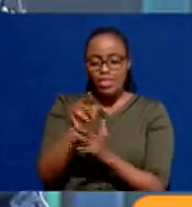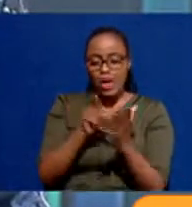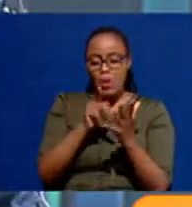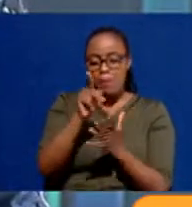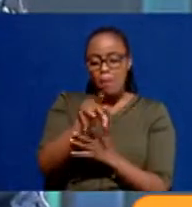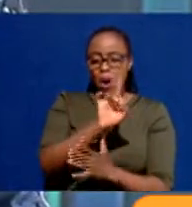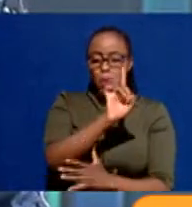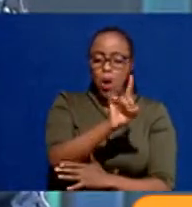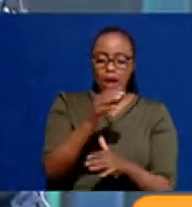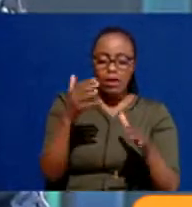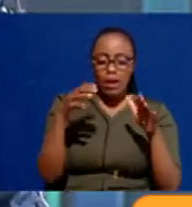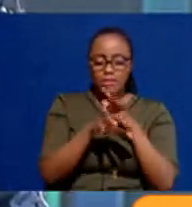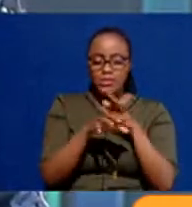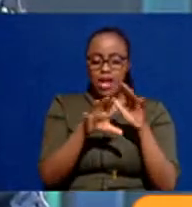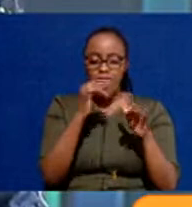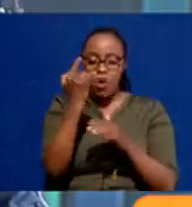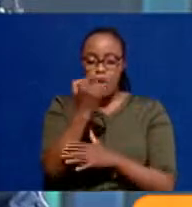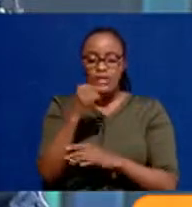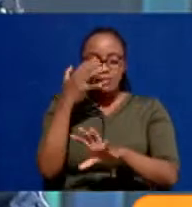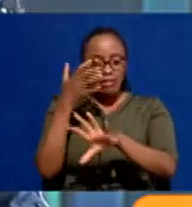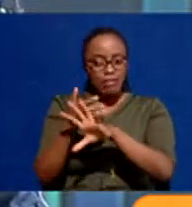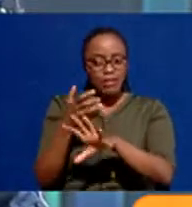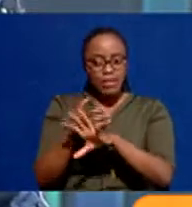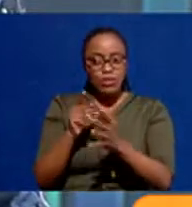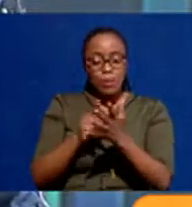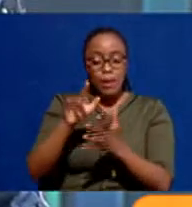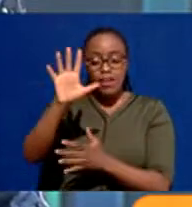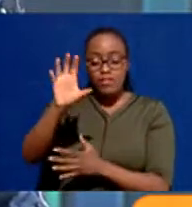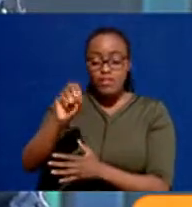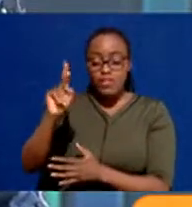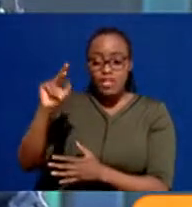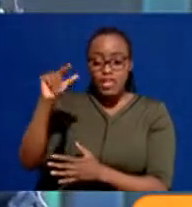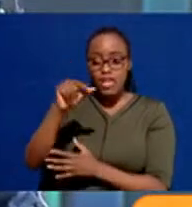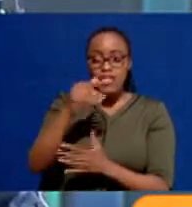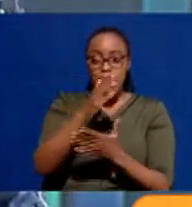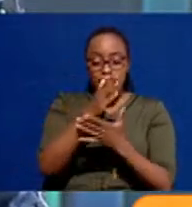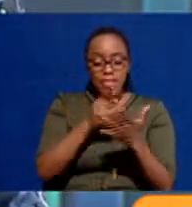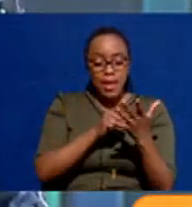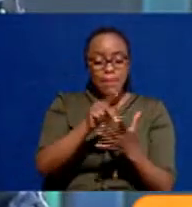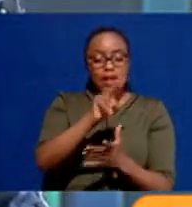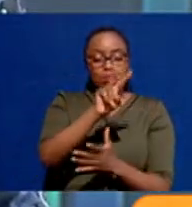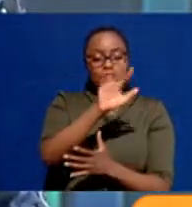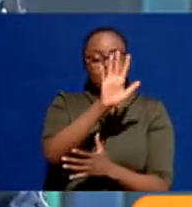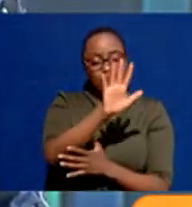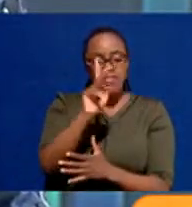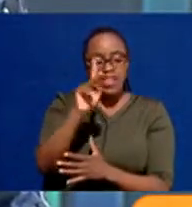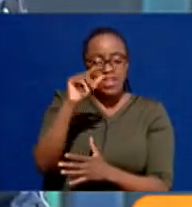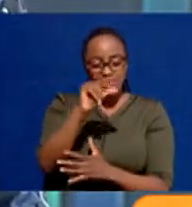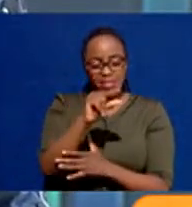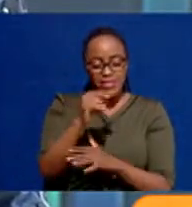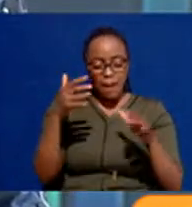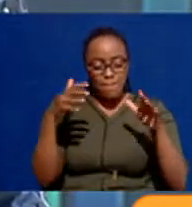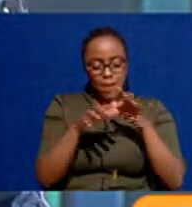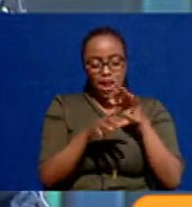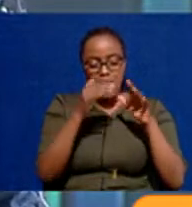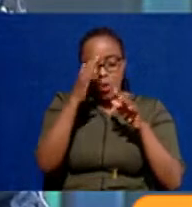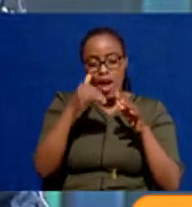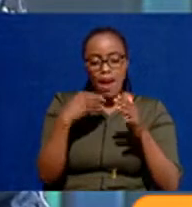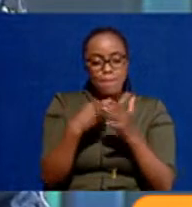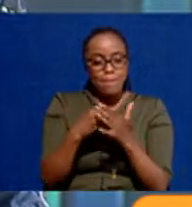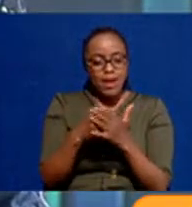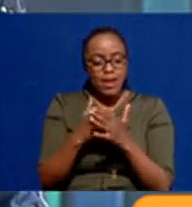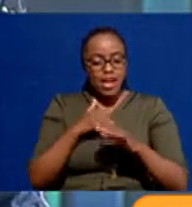buy one bag. It is even difficult to buy a 50 kilo bag. They actually buy a 25 kilo bag because of the cash